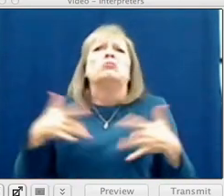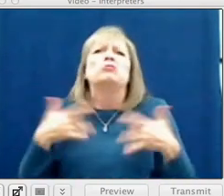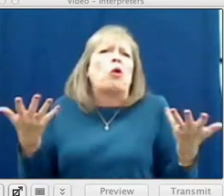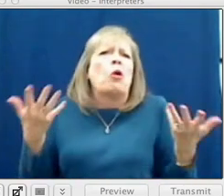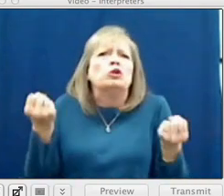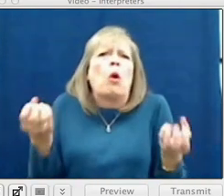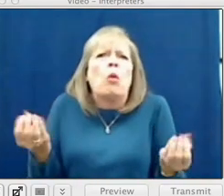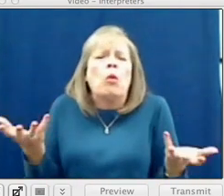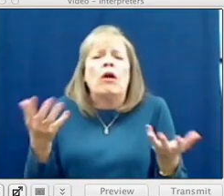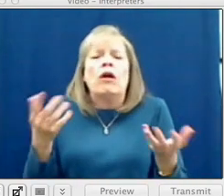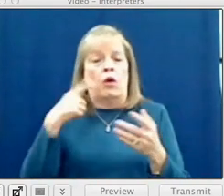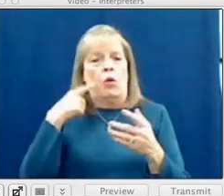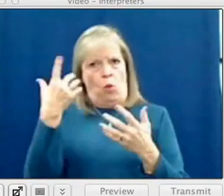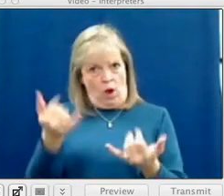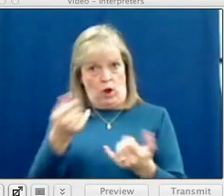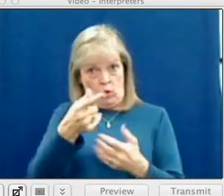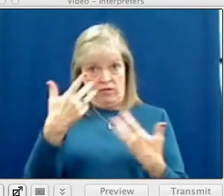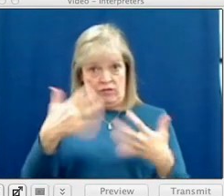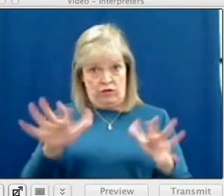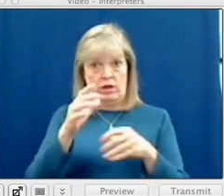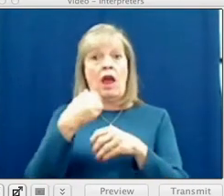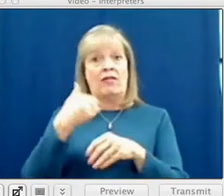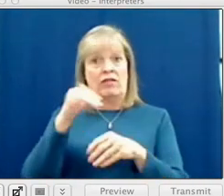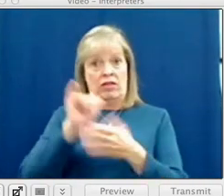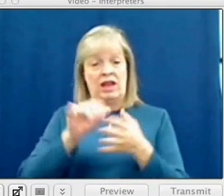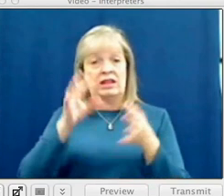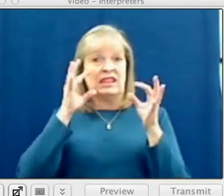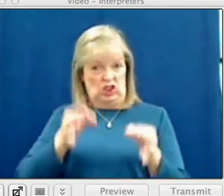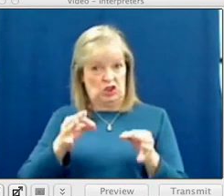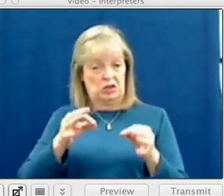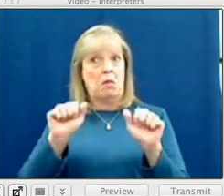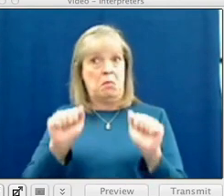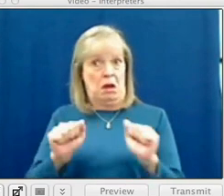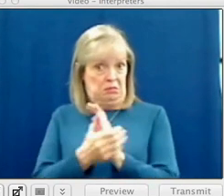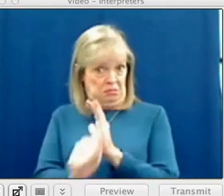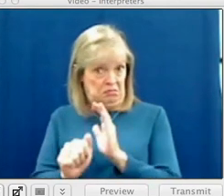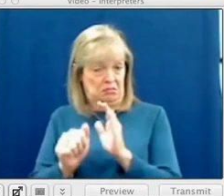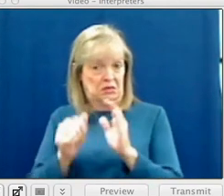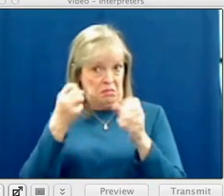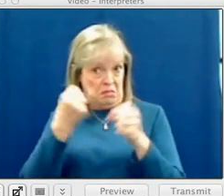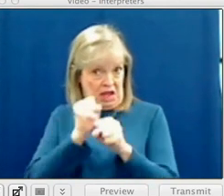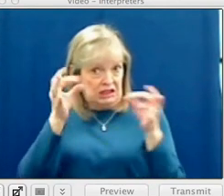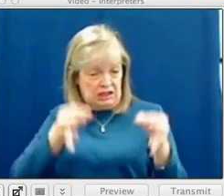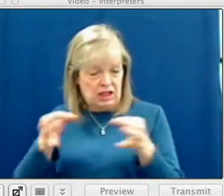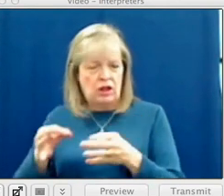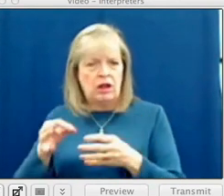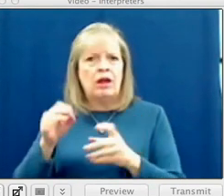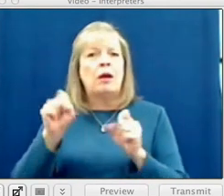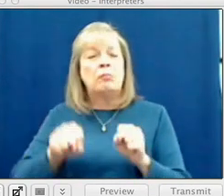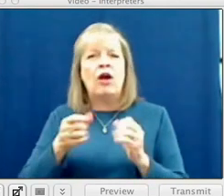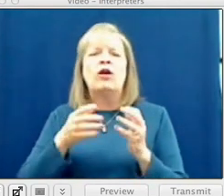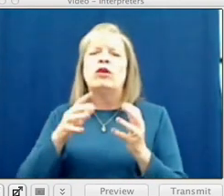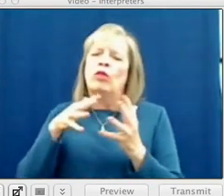with, has to first be instilled in them through a